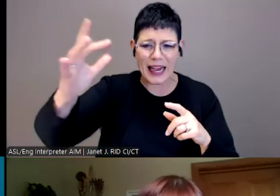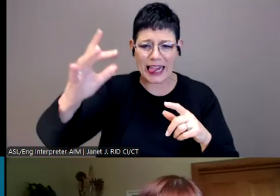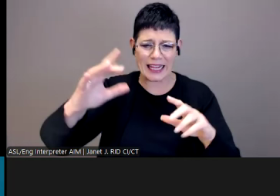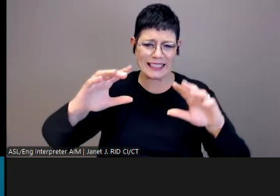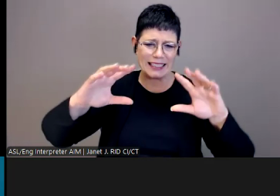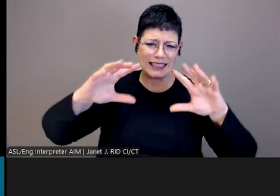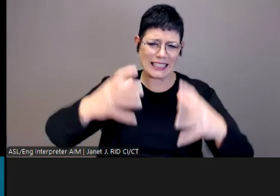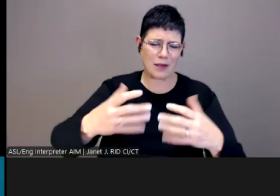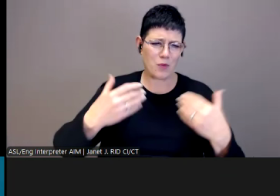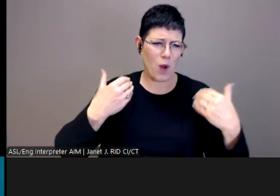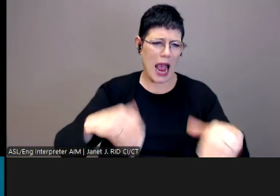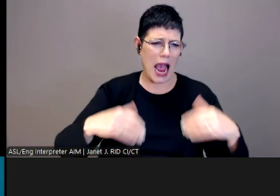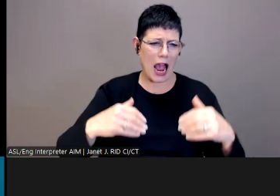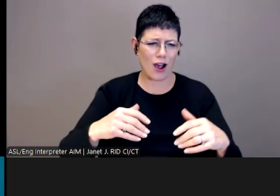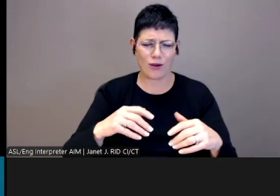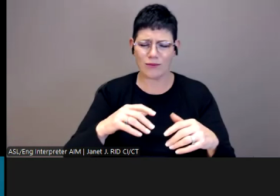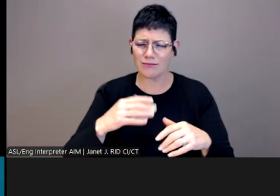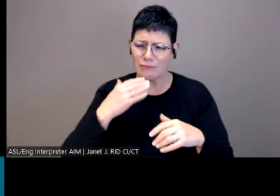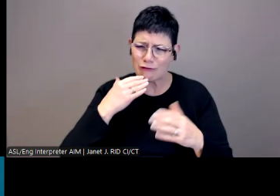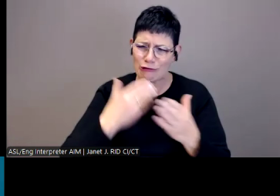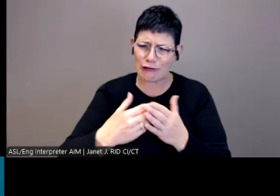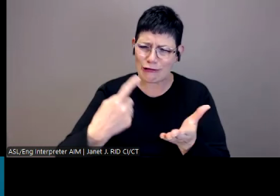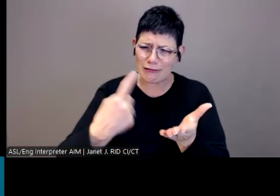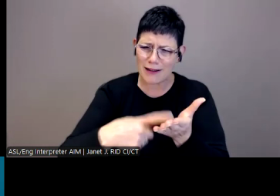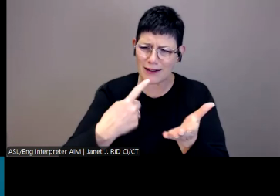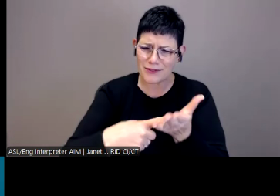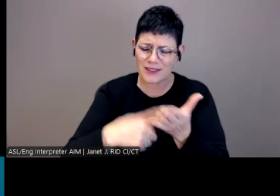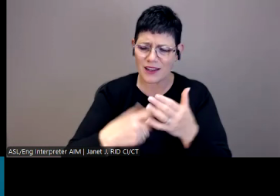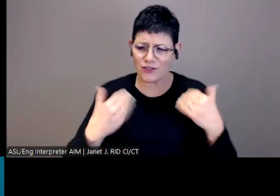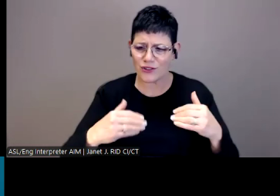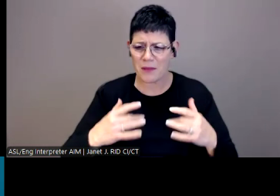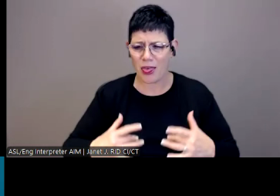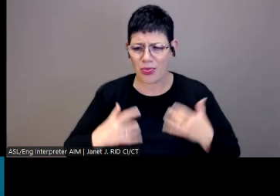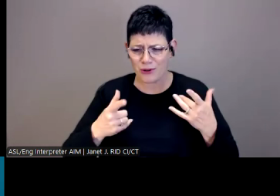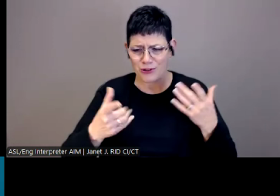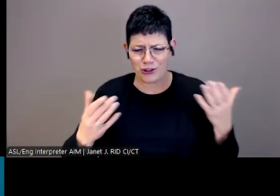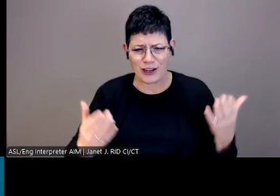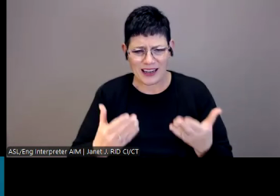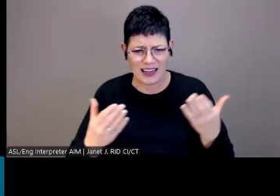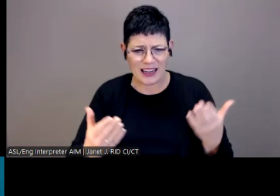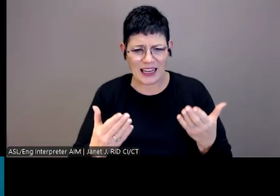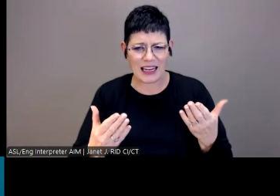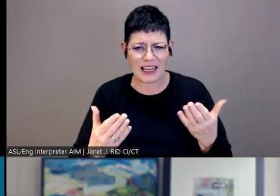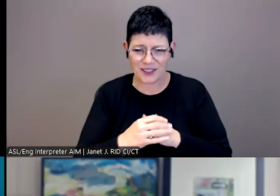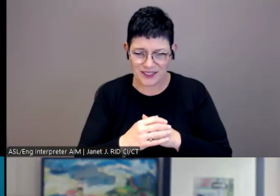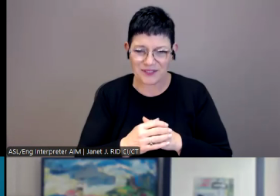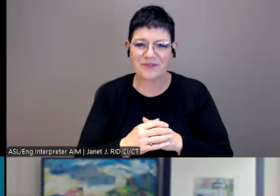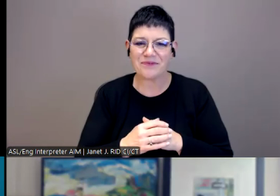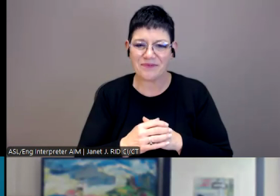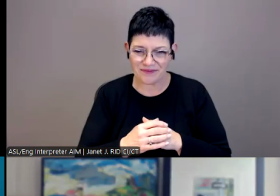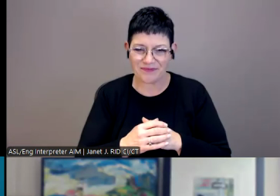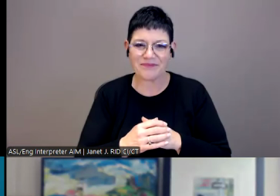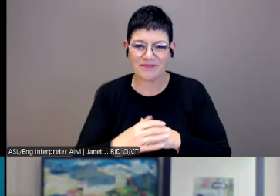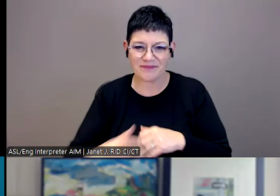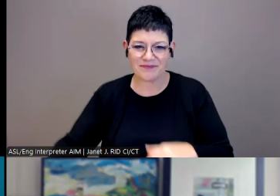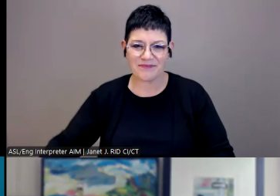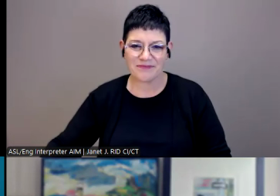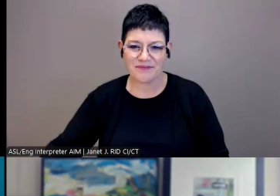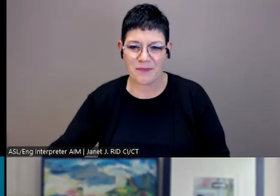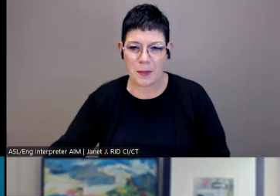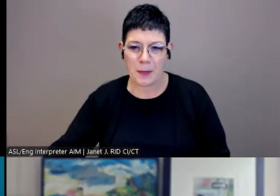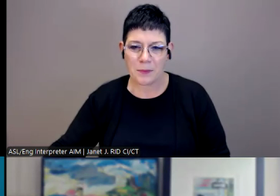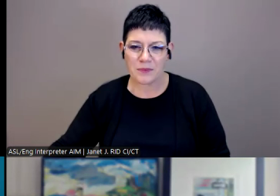a dynamic conversation that was. I'm so glad that you're with us today and that folks got to learn from you.